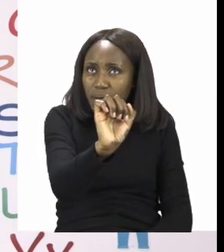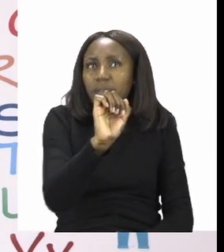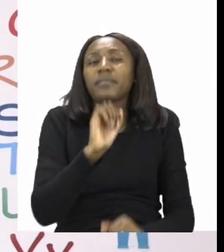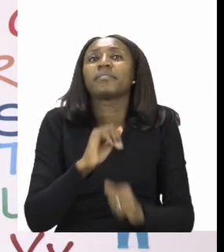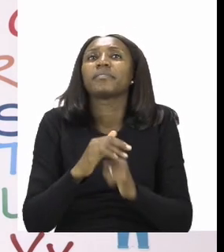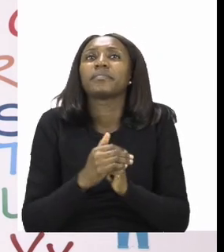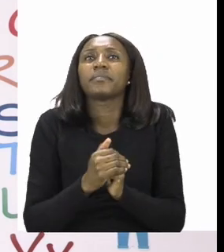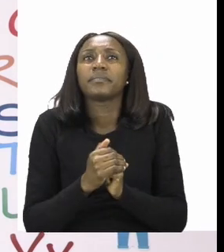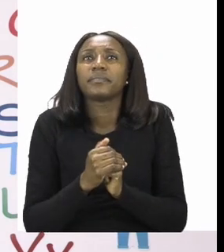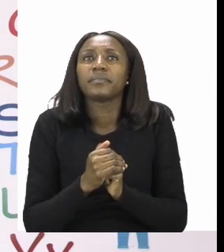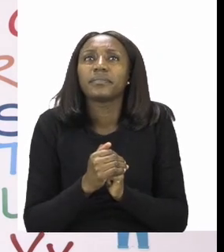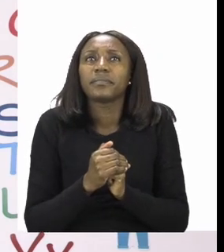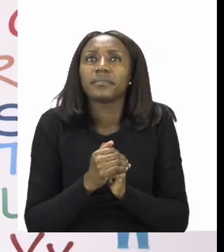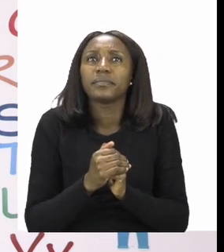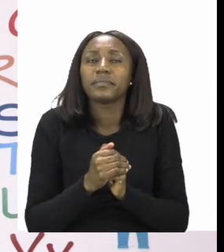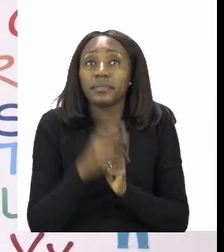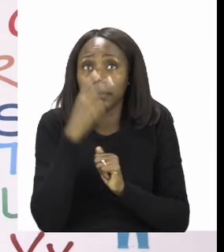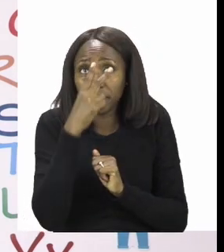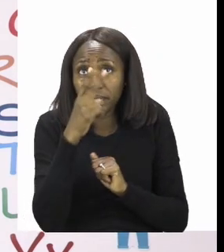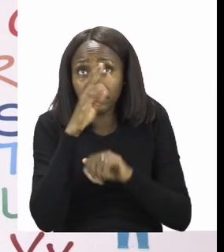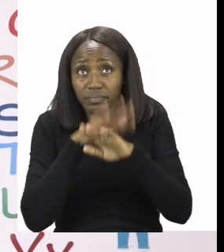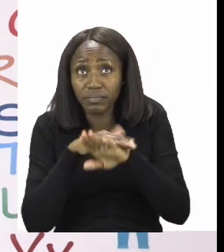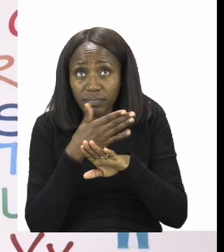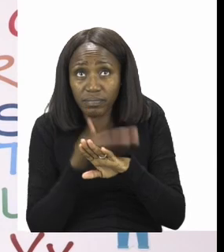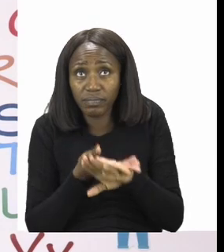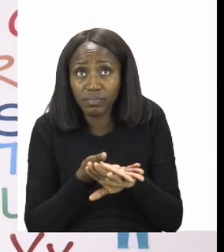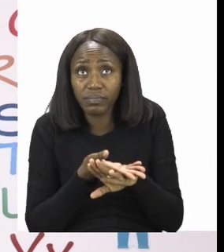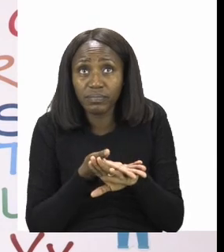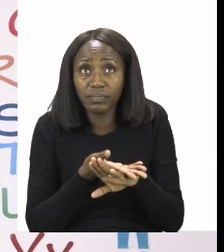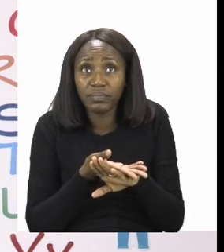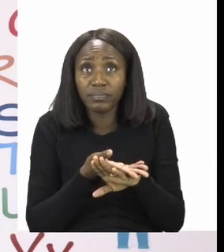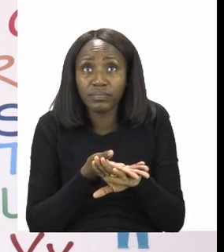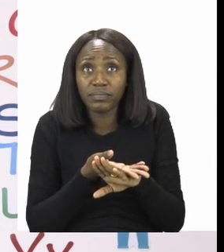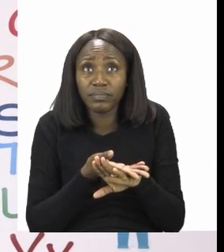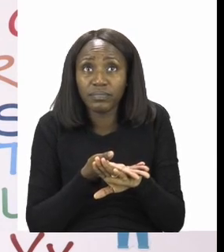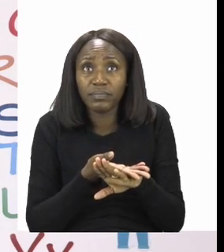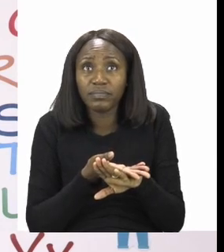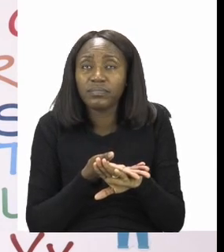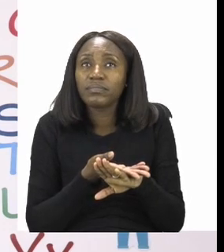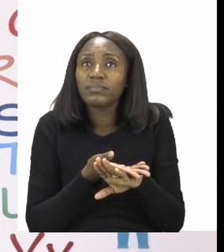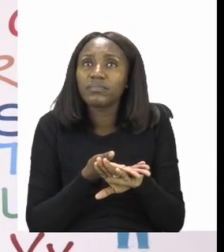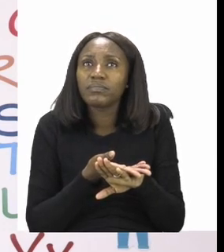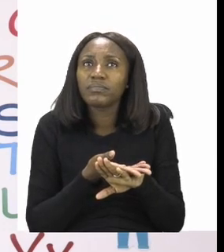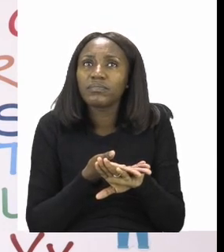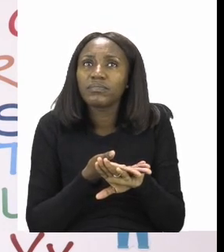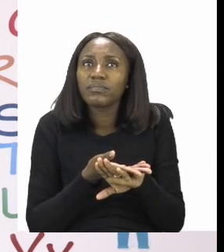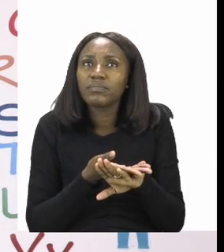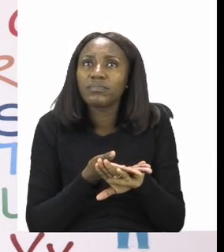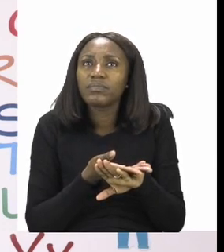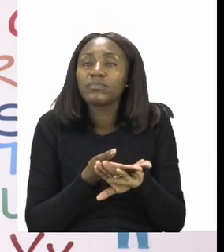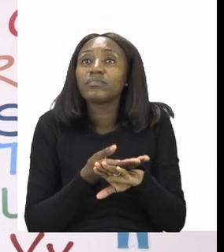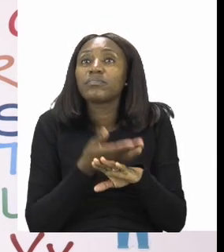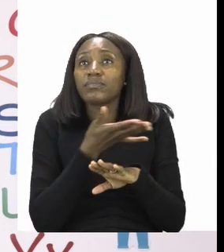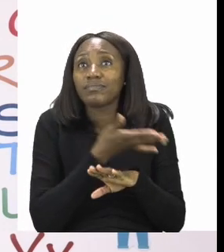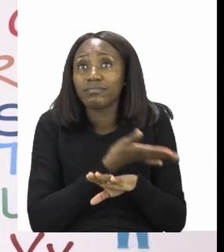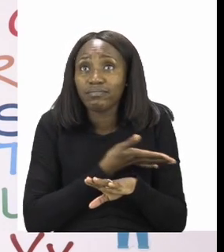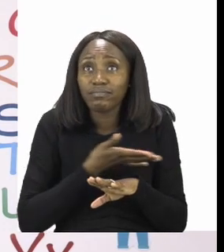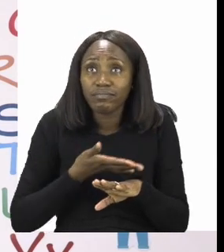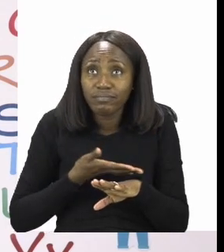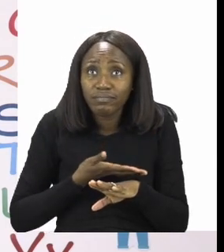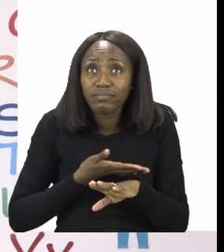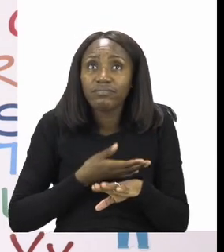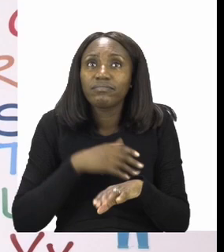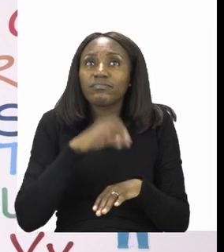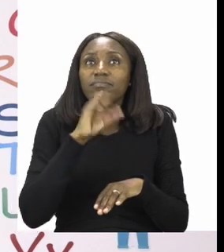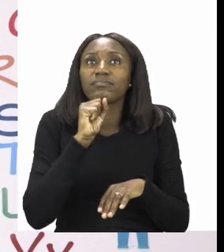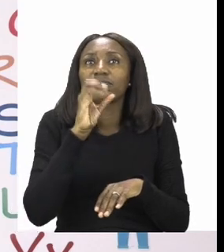them. Look at the example that we have. We have been given Sophie. Now we know that